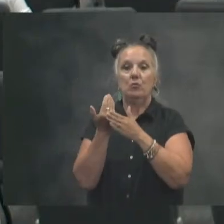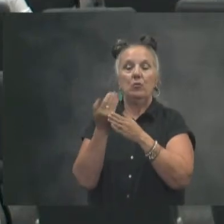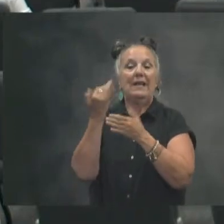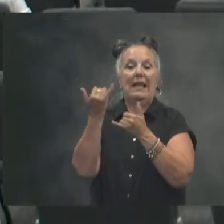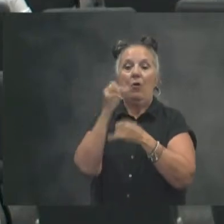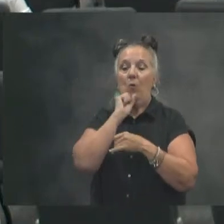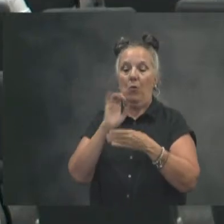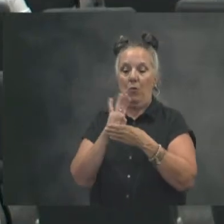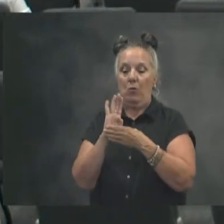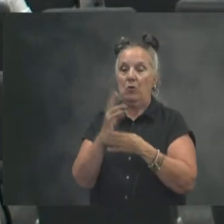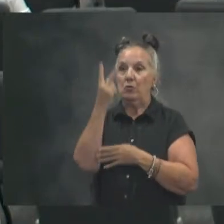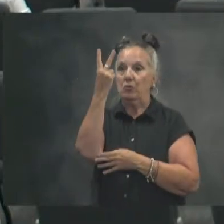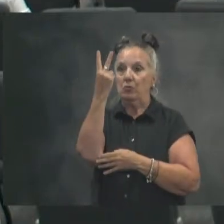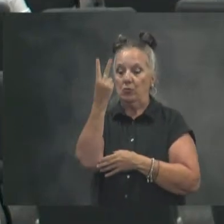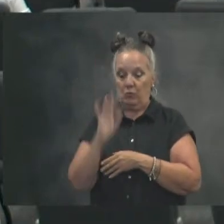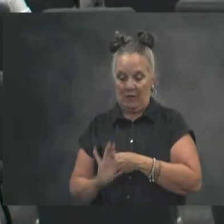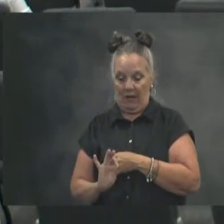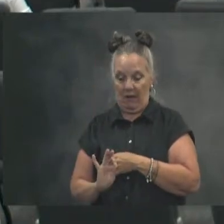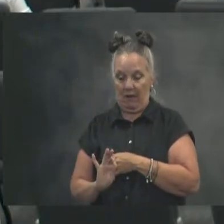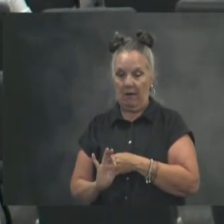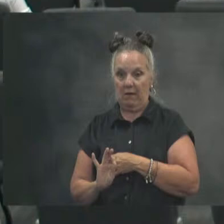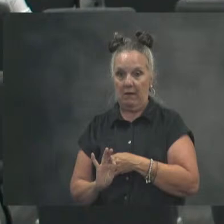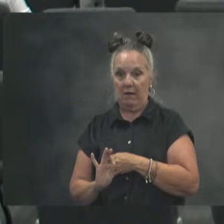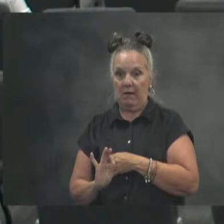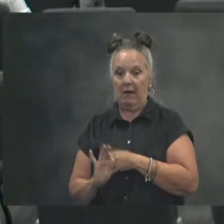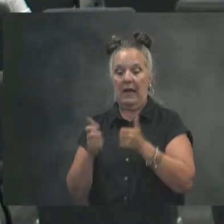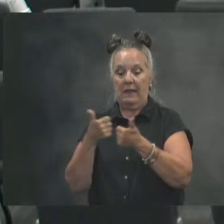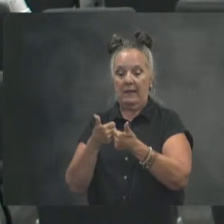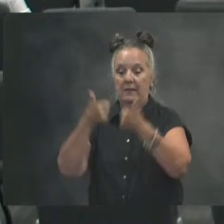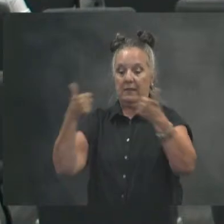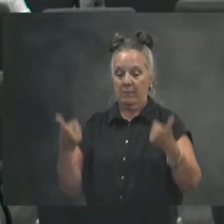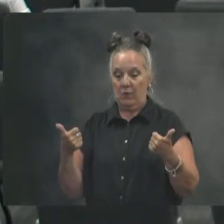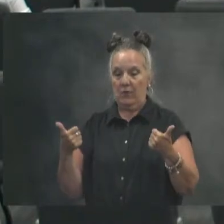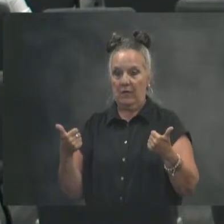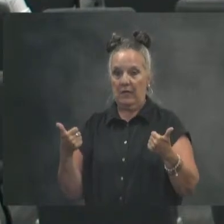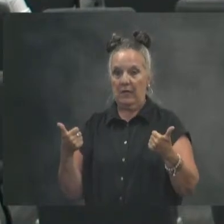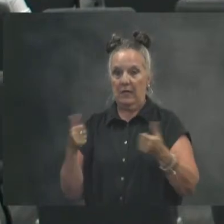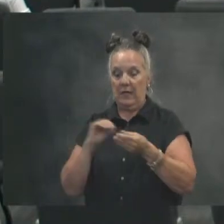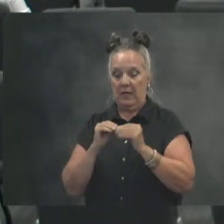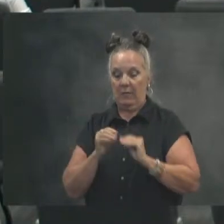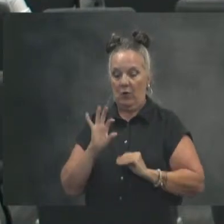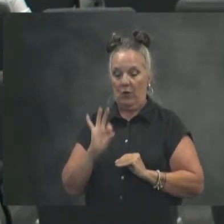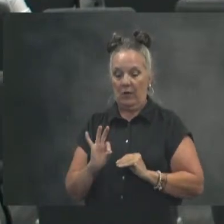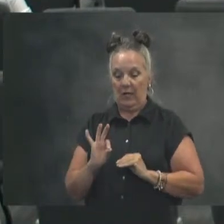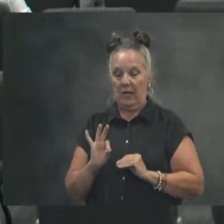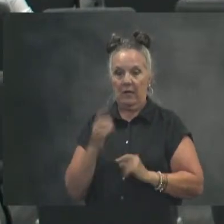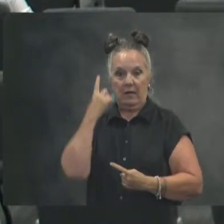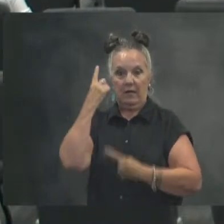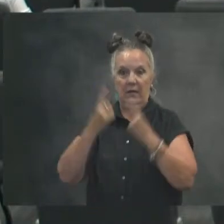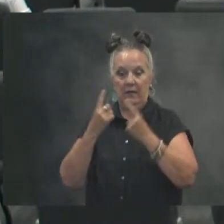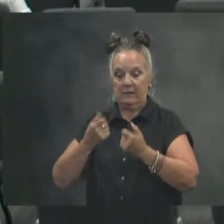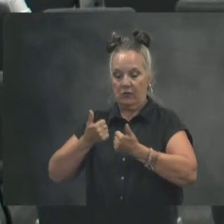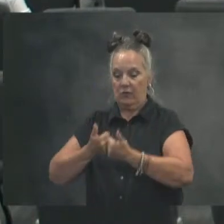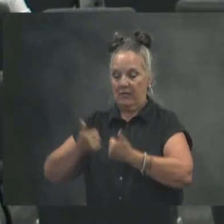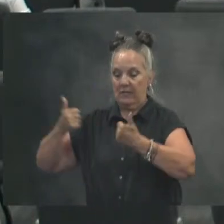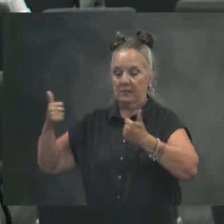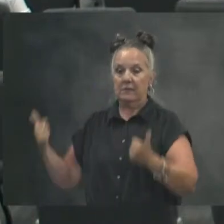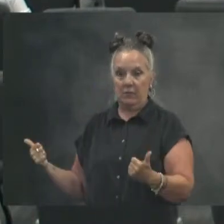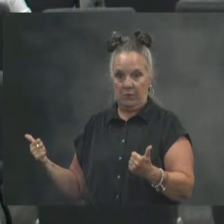items 2 through 9, and separating item 9 to be considered separately.